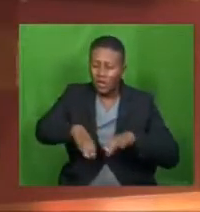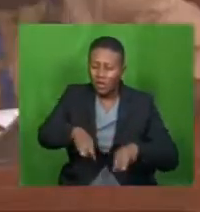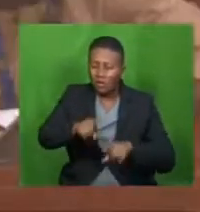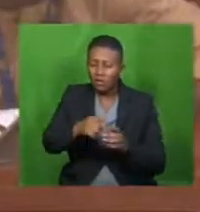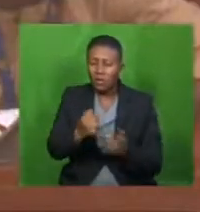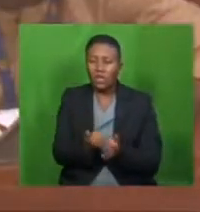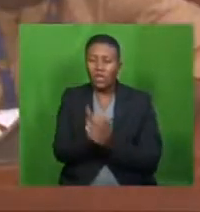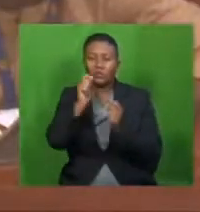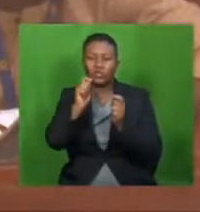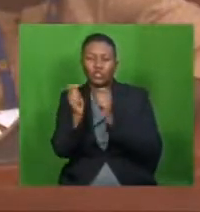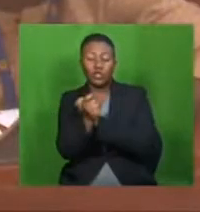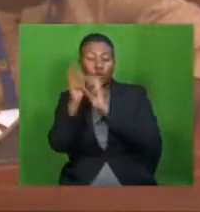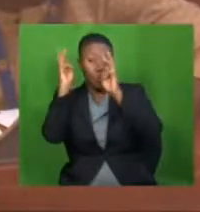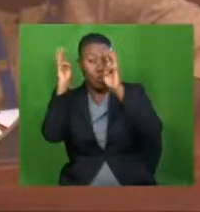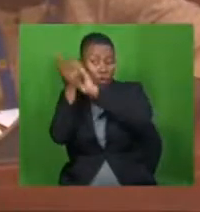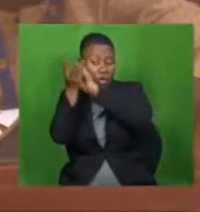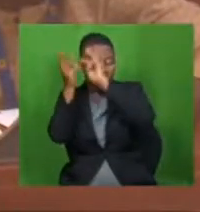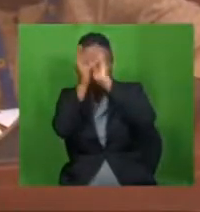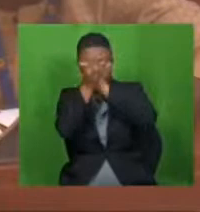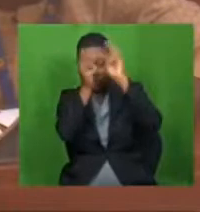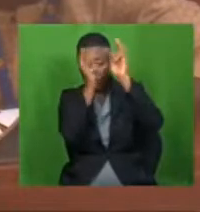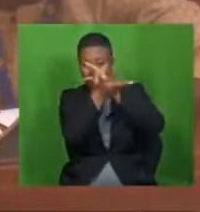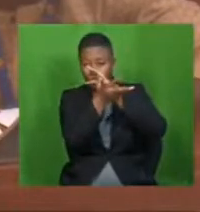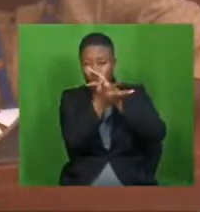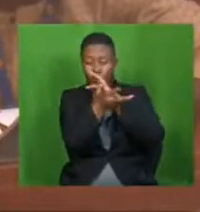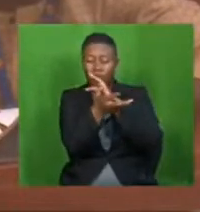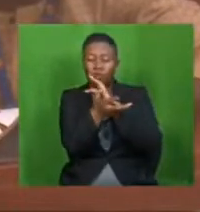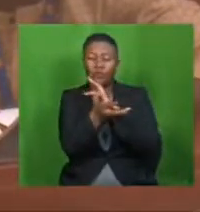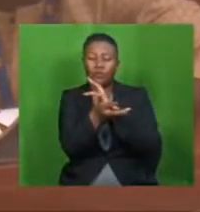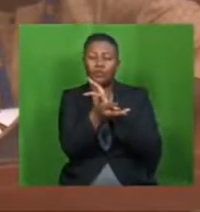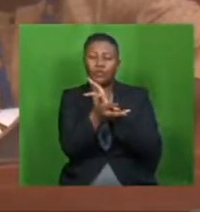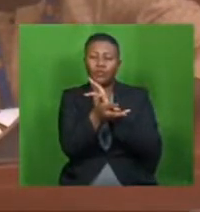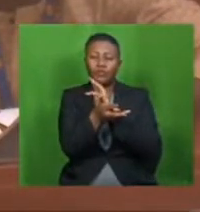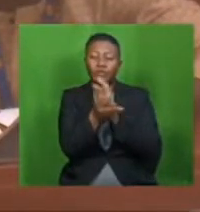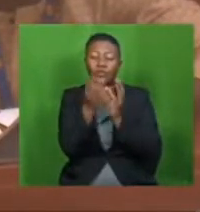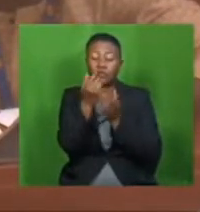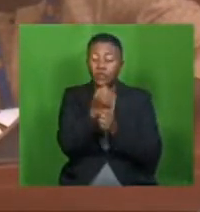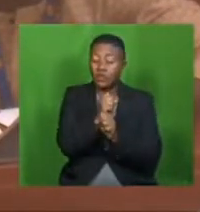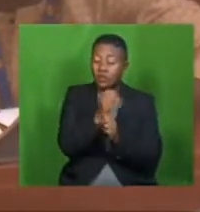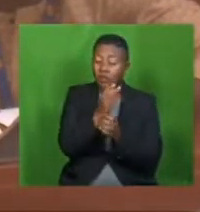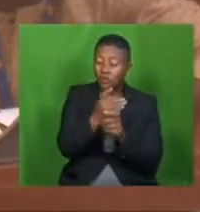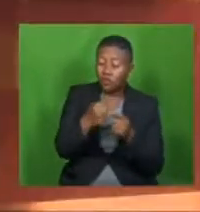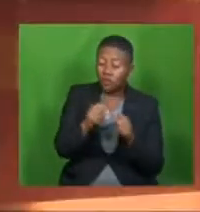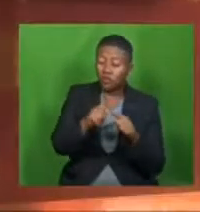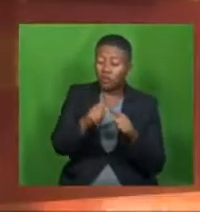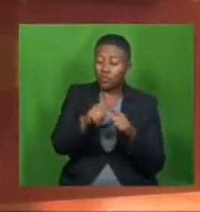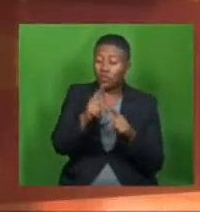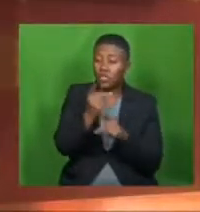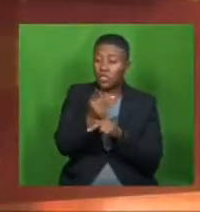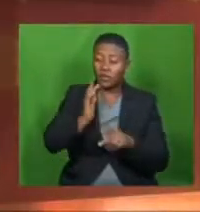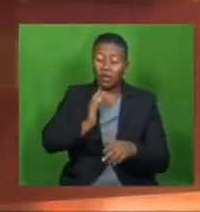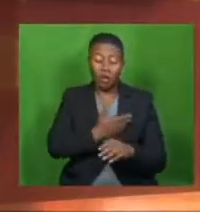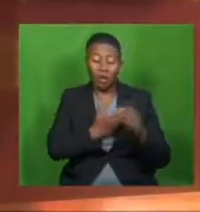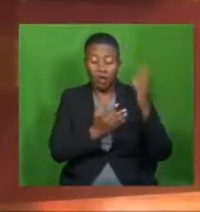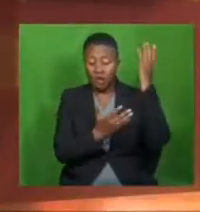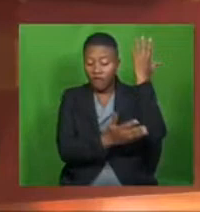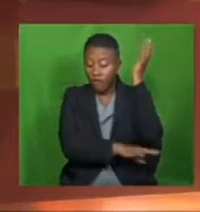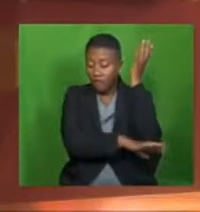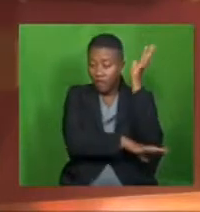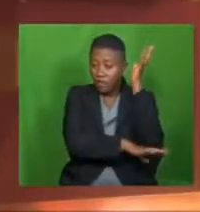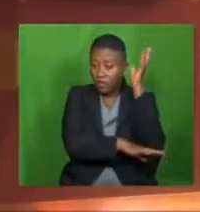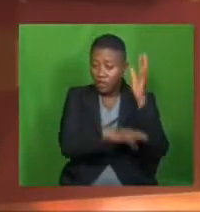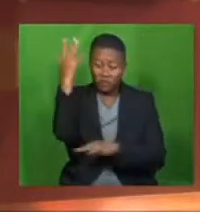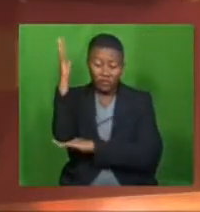climate change. We must therefore make a concerted effort to safeguard our forests. The world has no